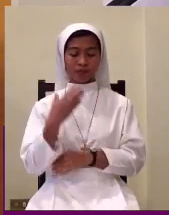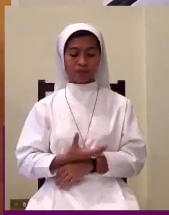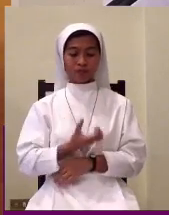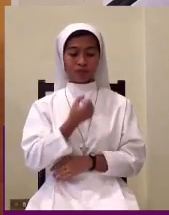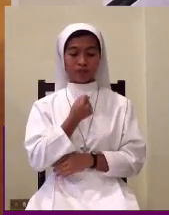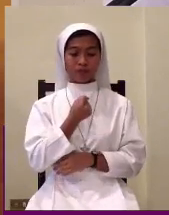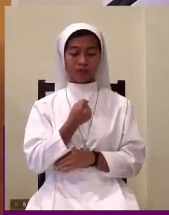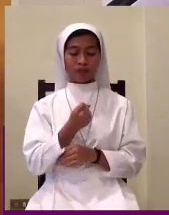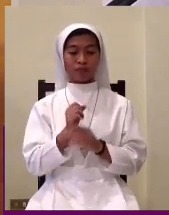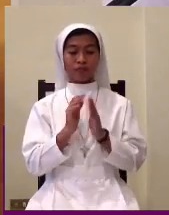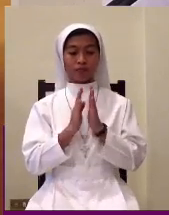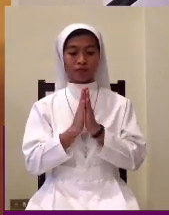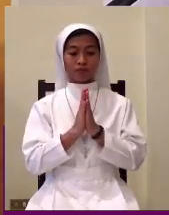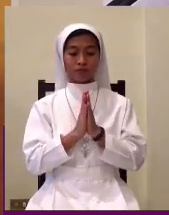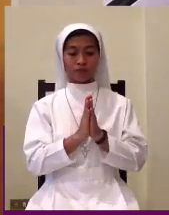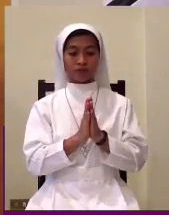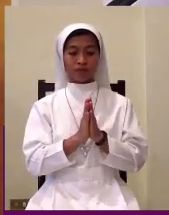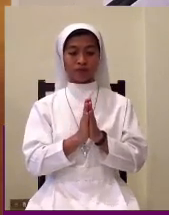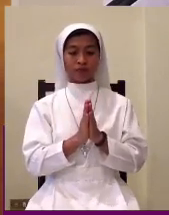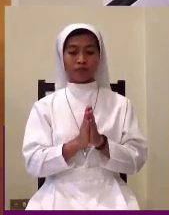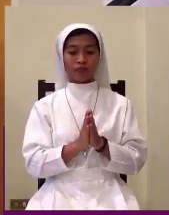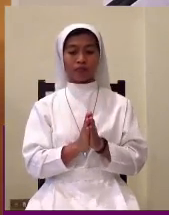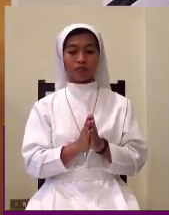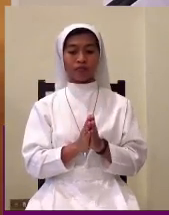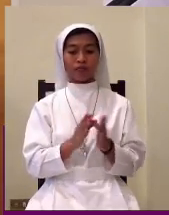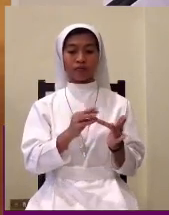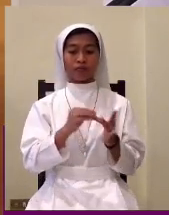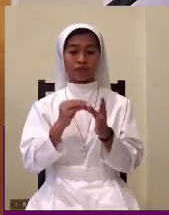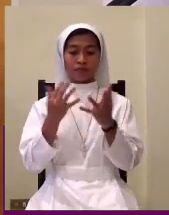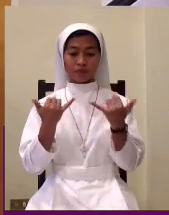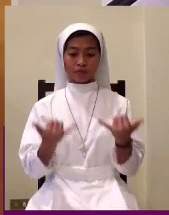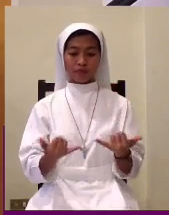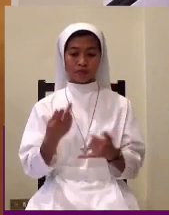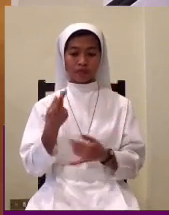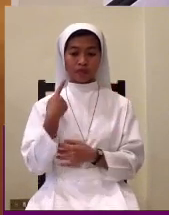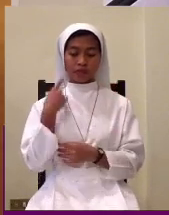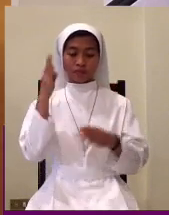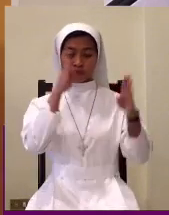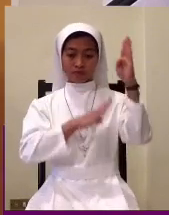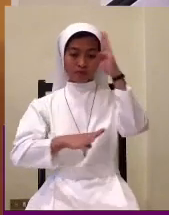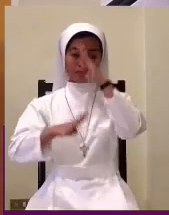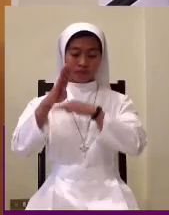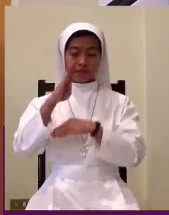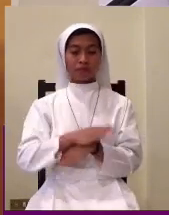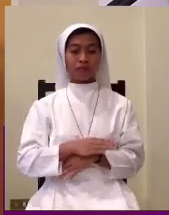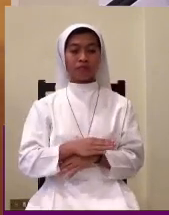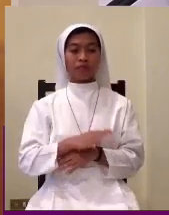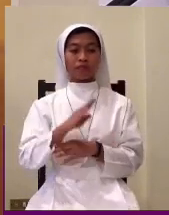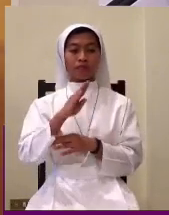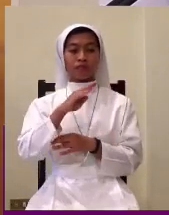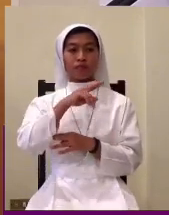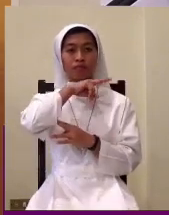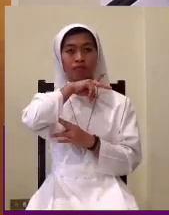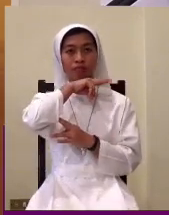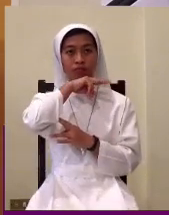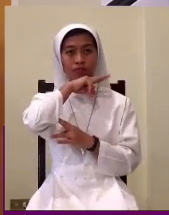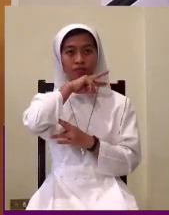this trying time brought about by COVID-19 virus, and our personal intentions.